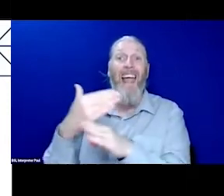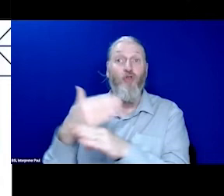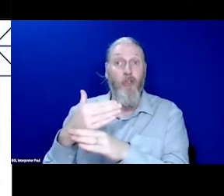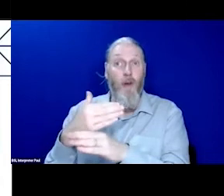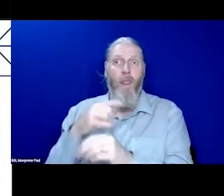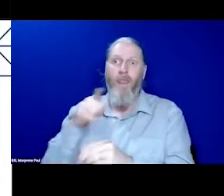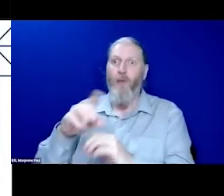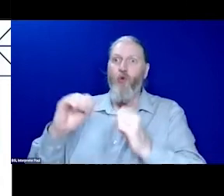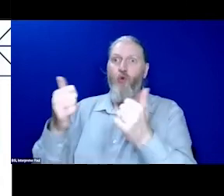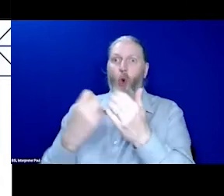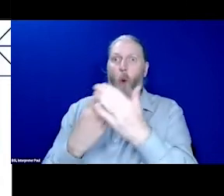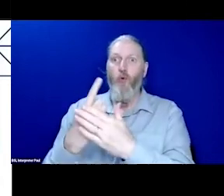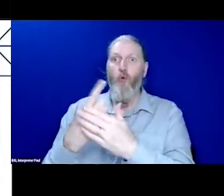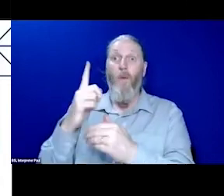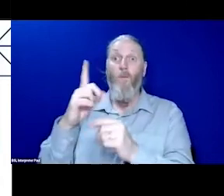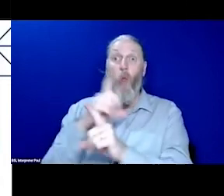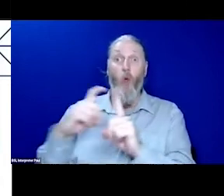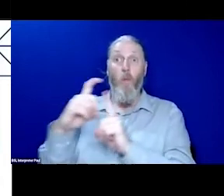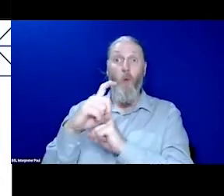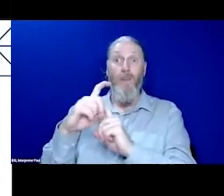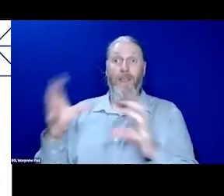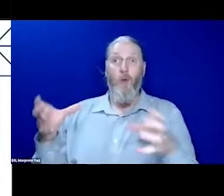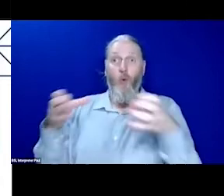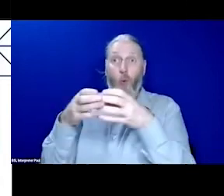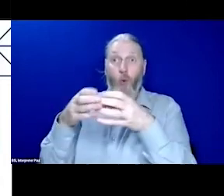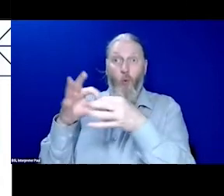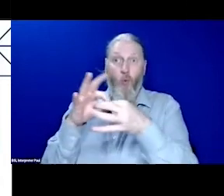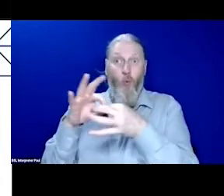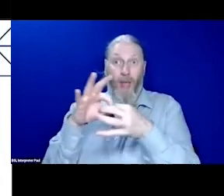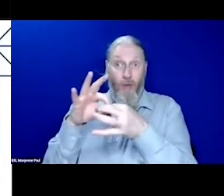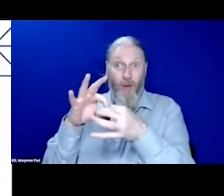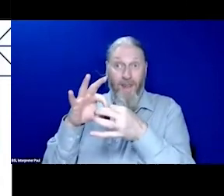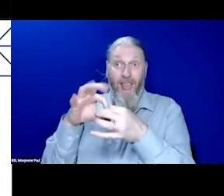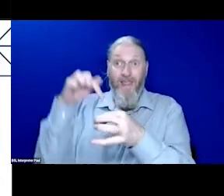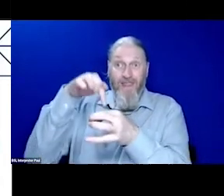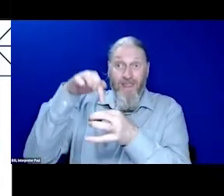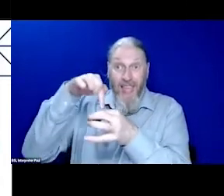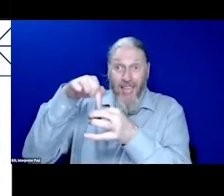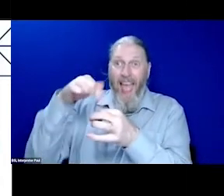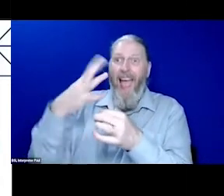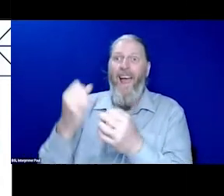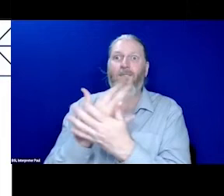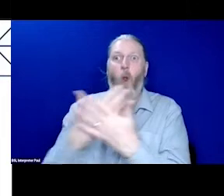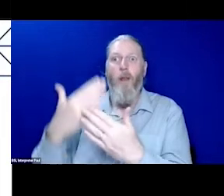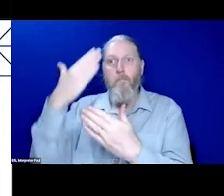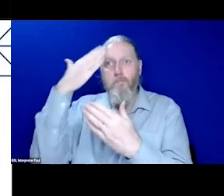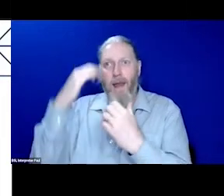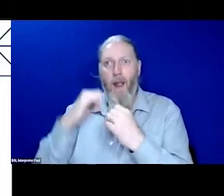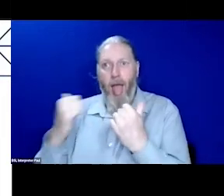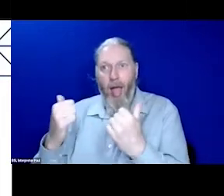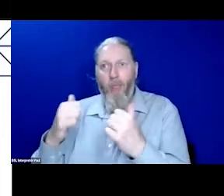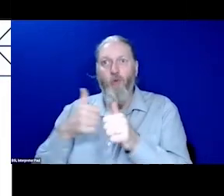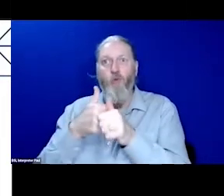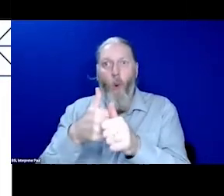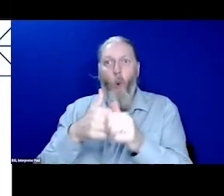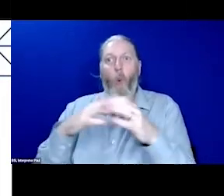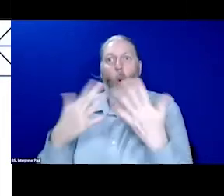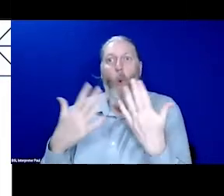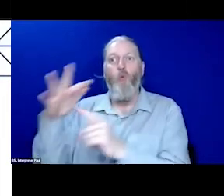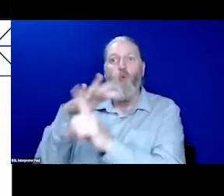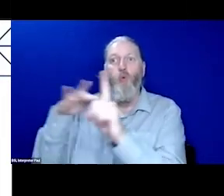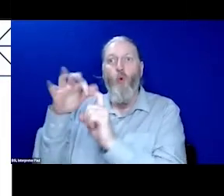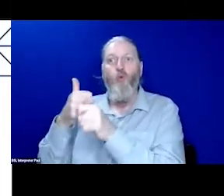in communities, is where we see the source of mental health and social support that helps children and young people cope with